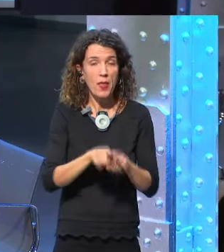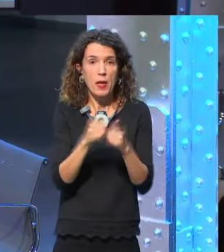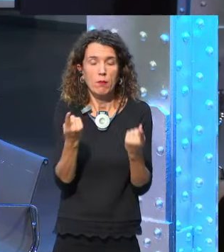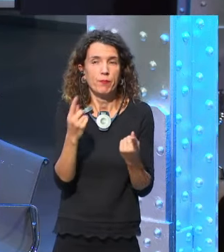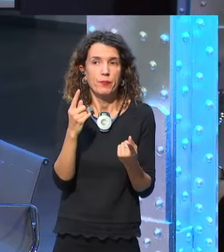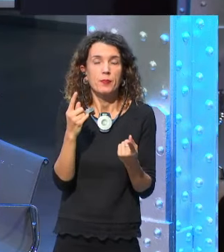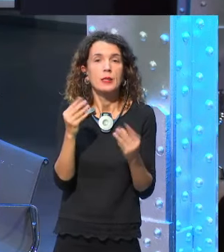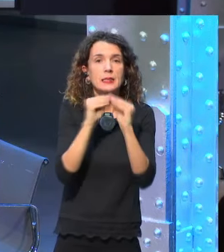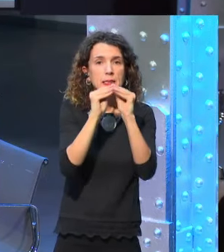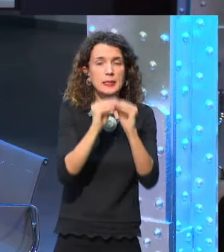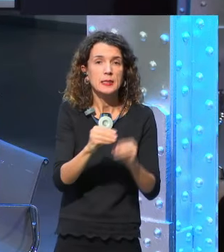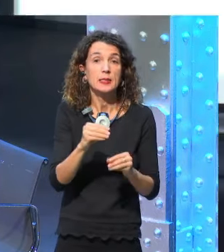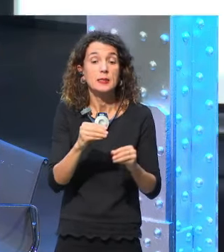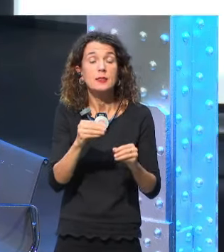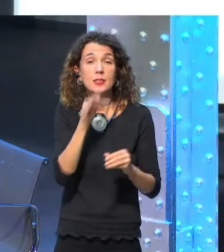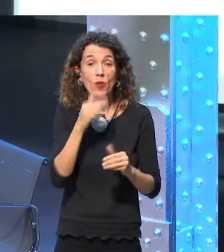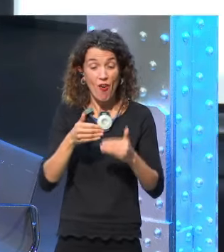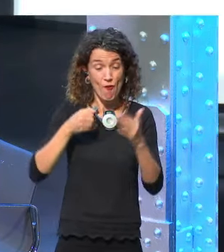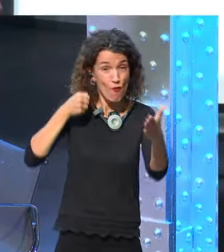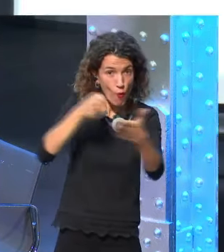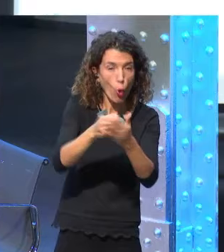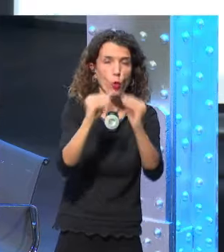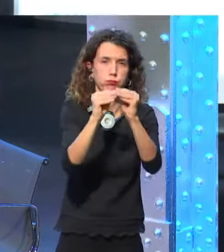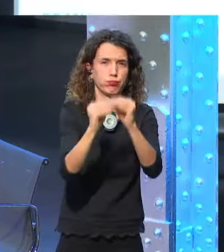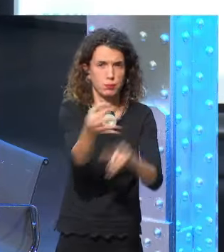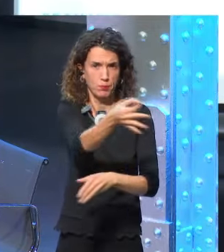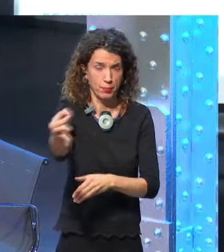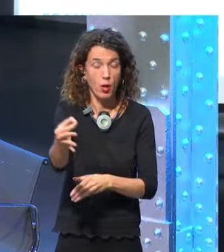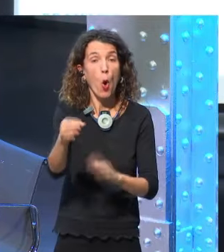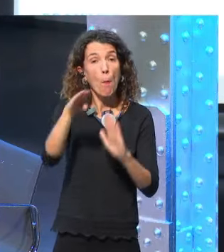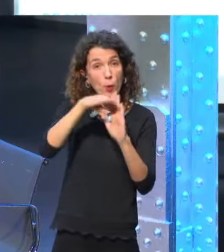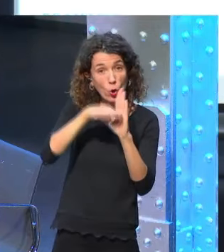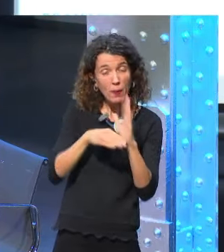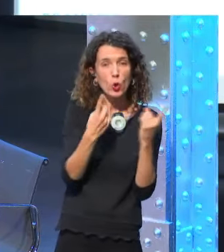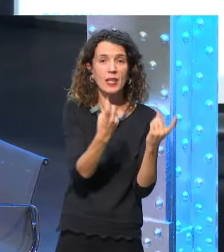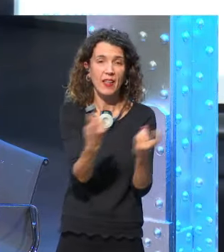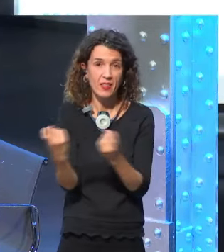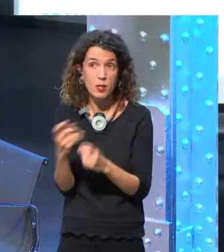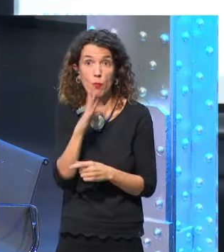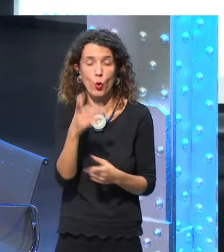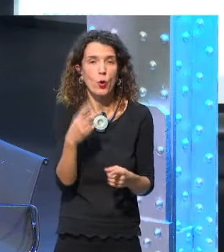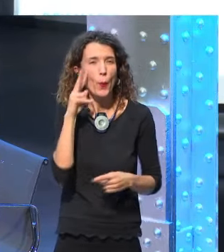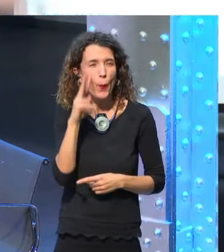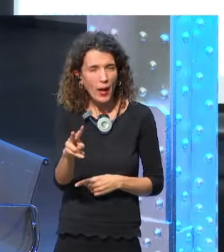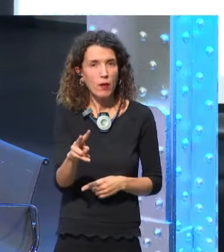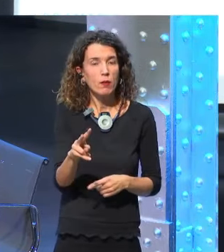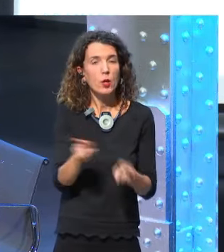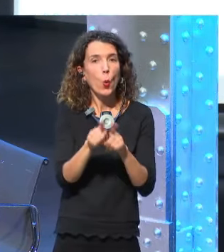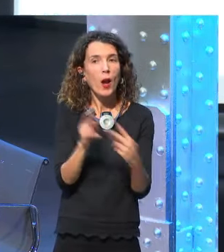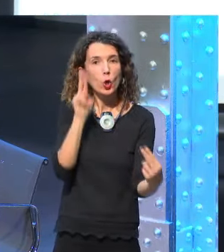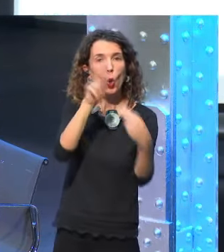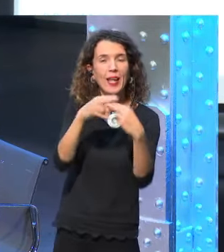And to indicate you why programming is needed, I show you this detail on how these slats connect. There's a number